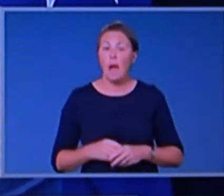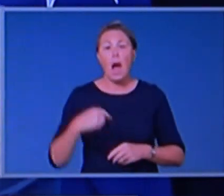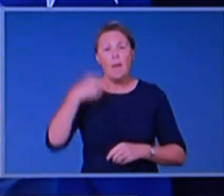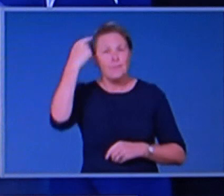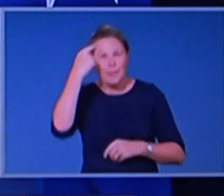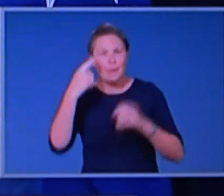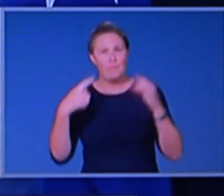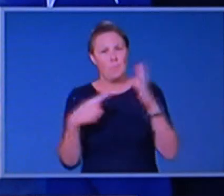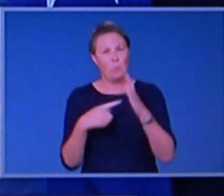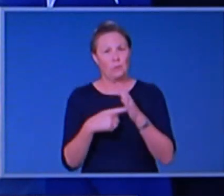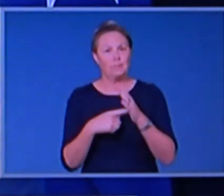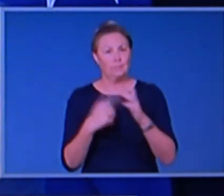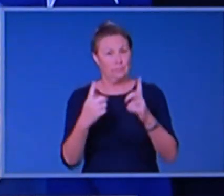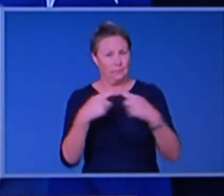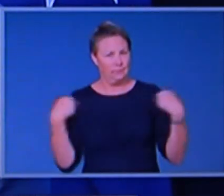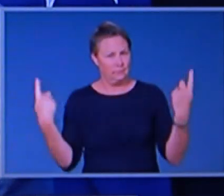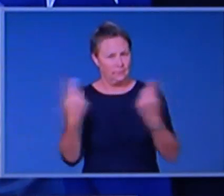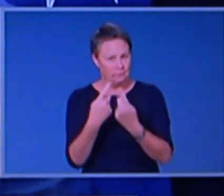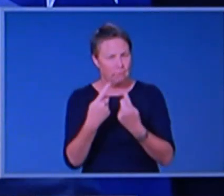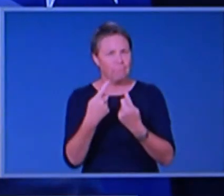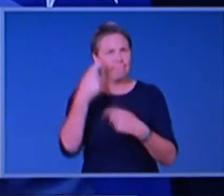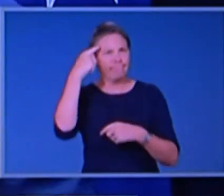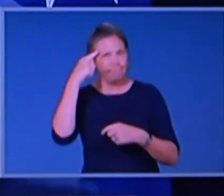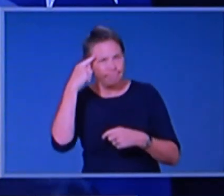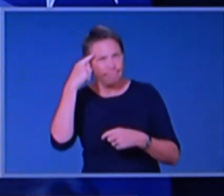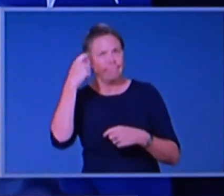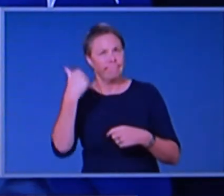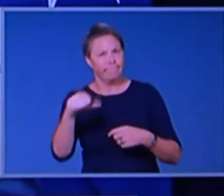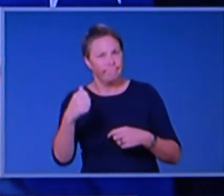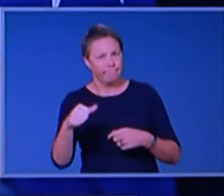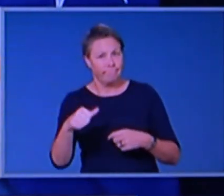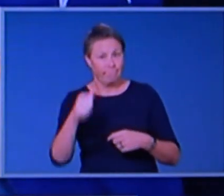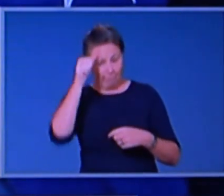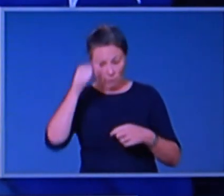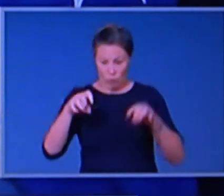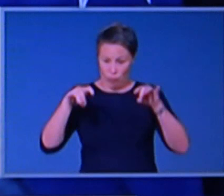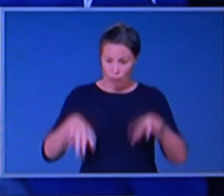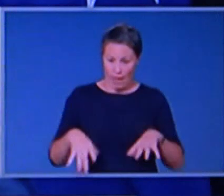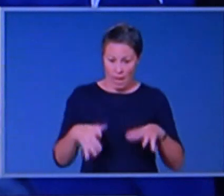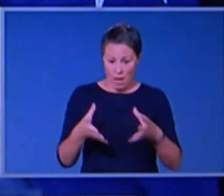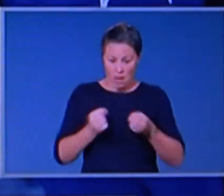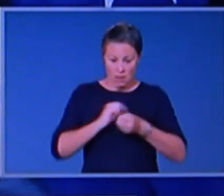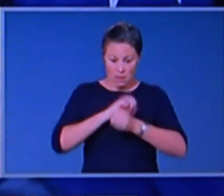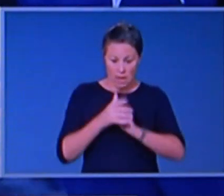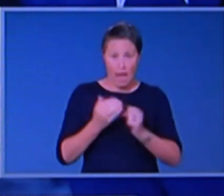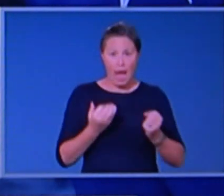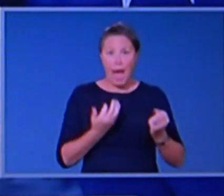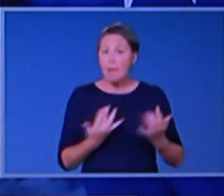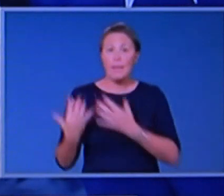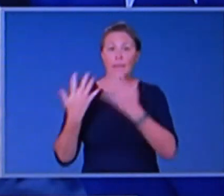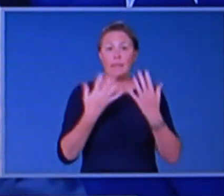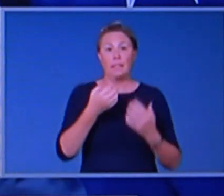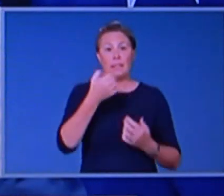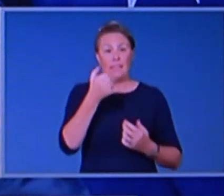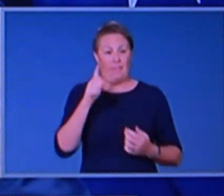though, be aware that here in Australia, with a bit over 6,500 cases, we're in a very different